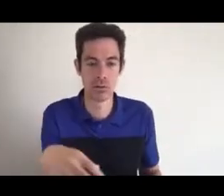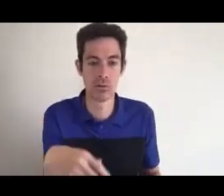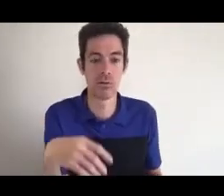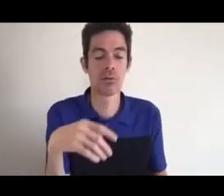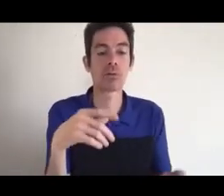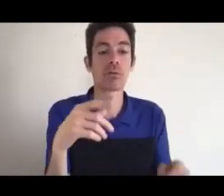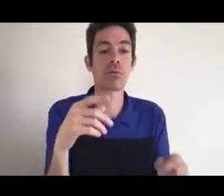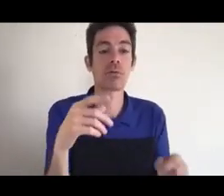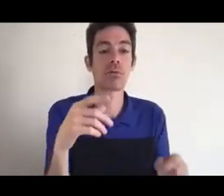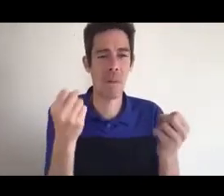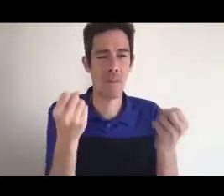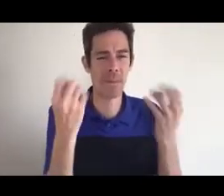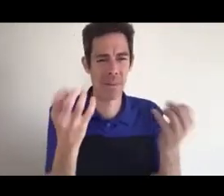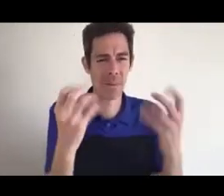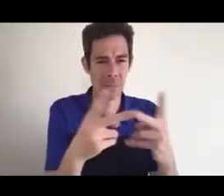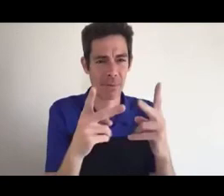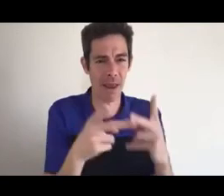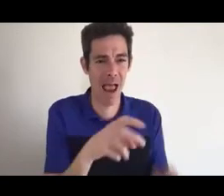included.